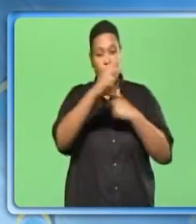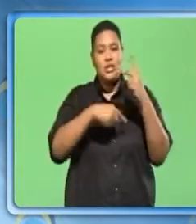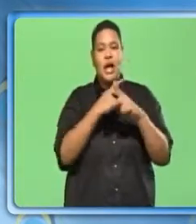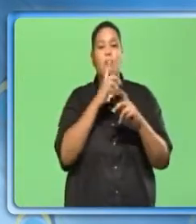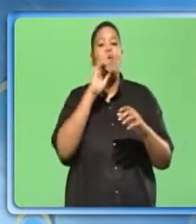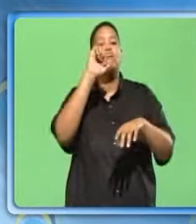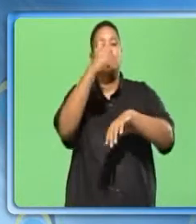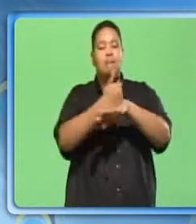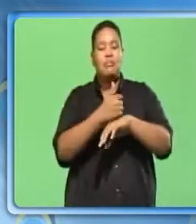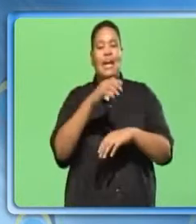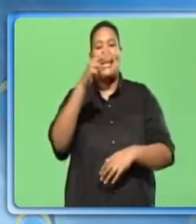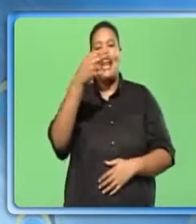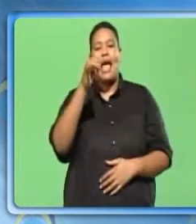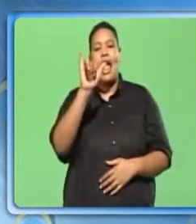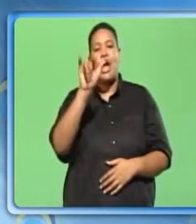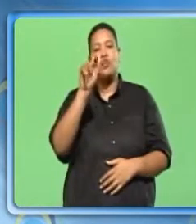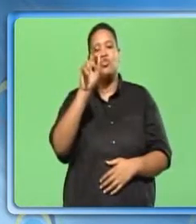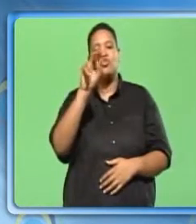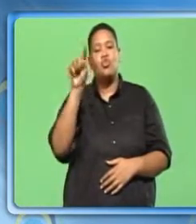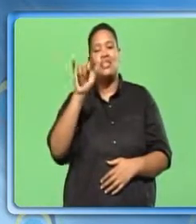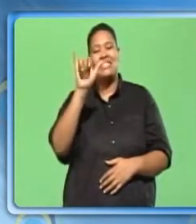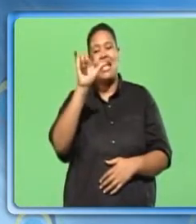condition.